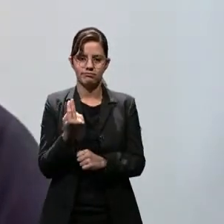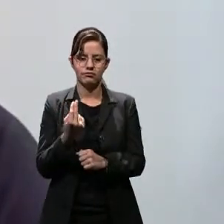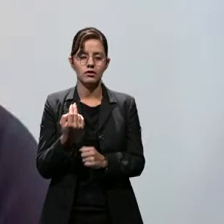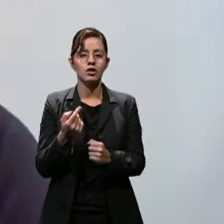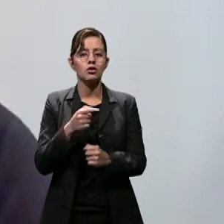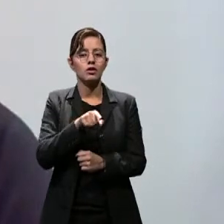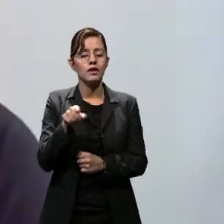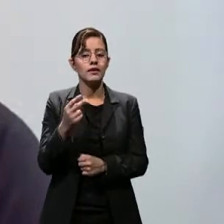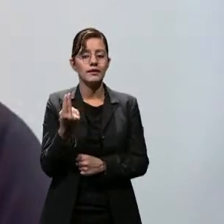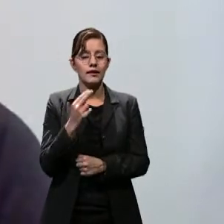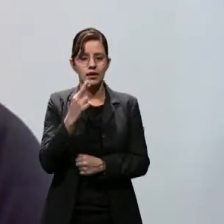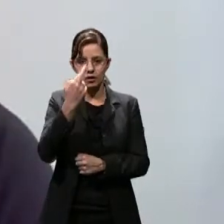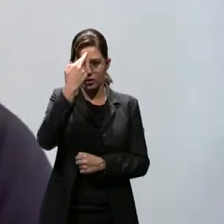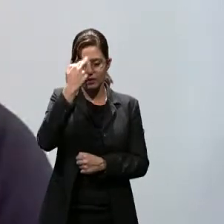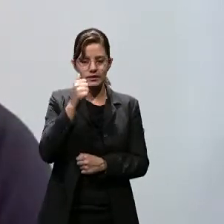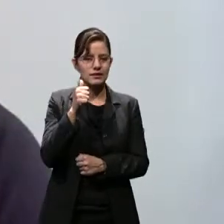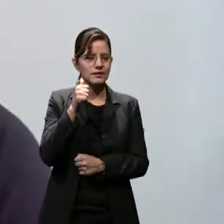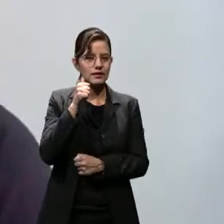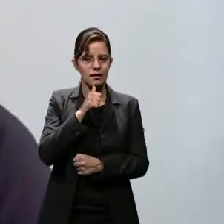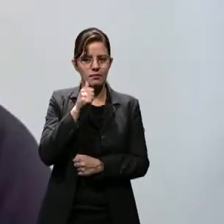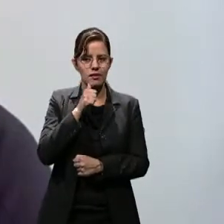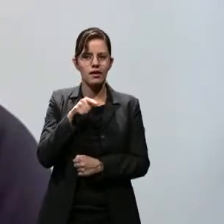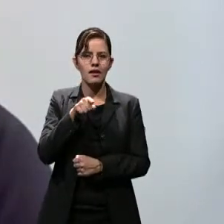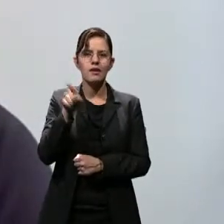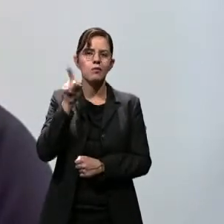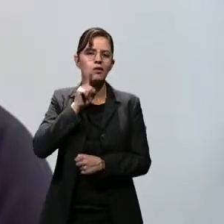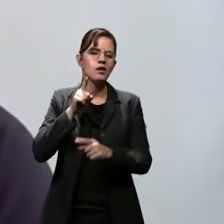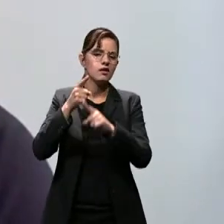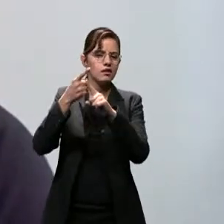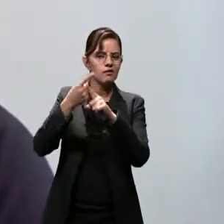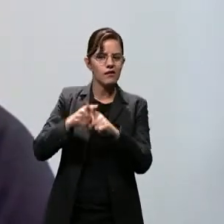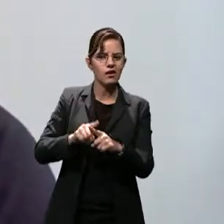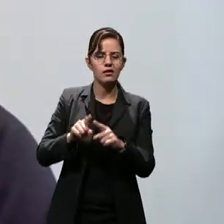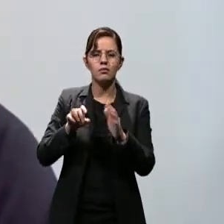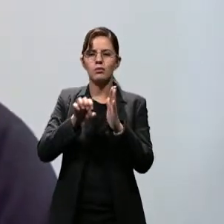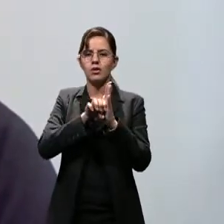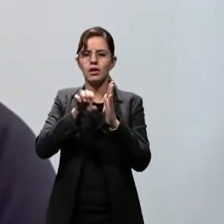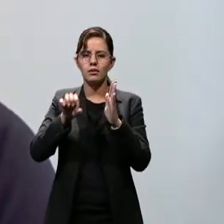or equality, we always include women in all their diversity.